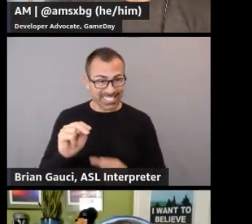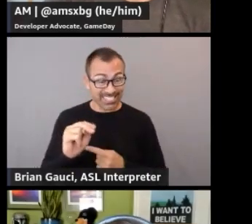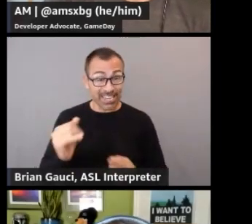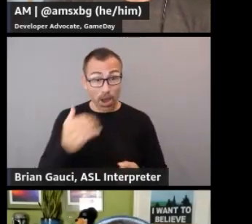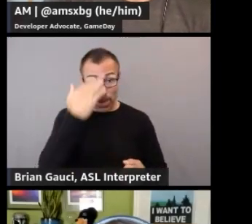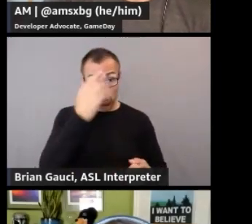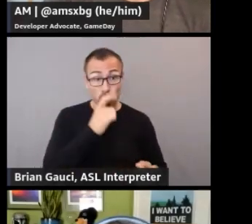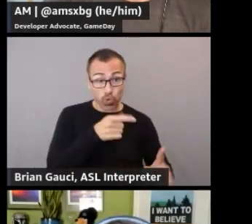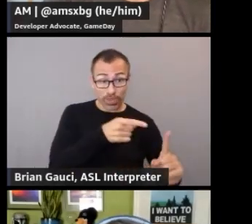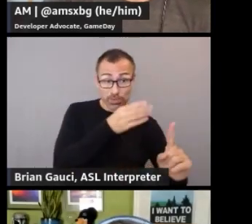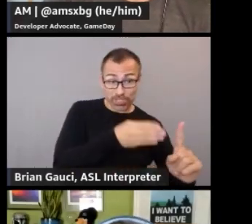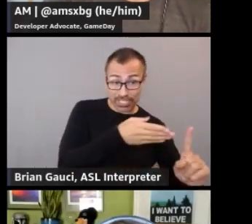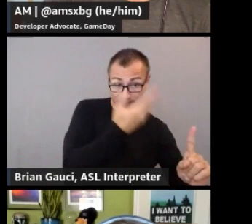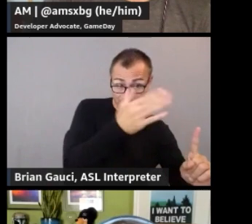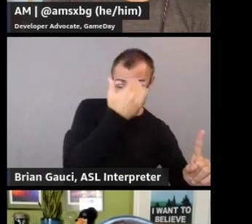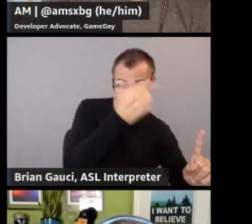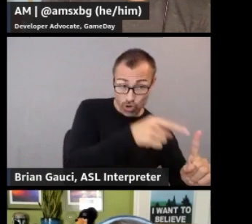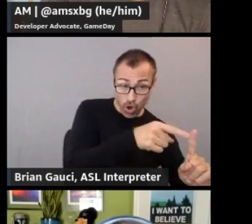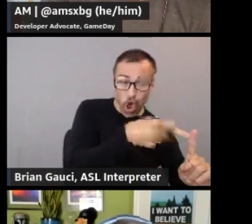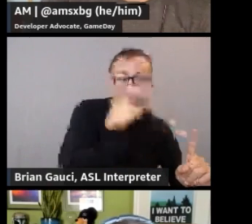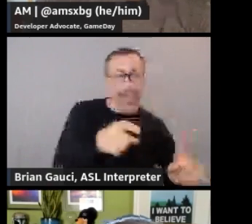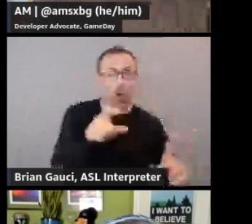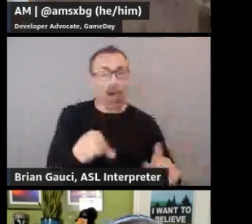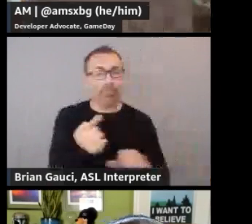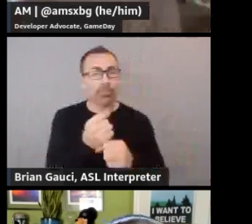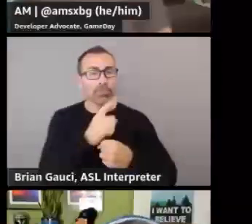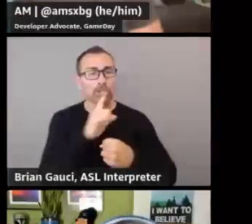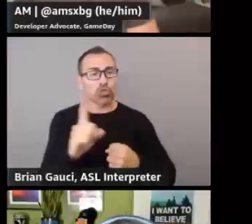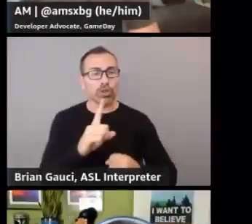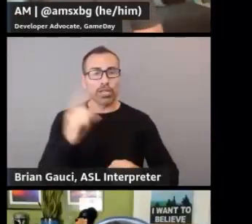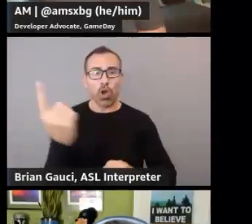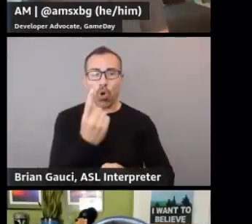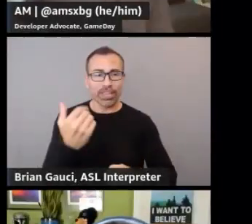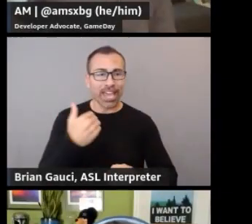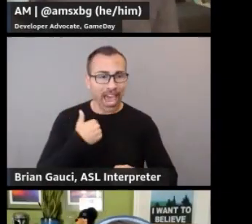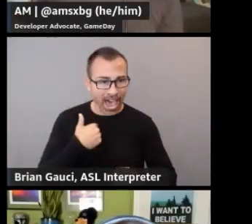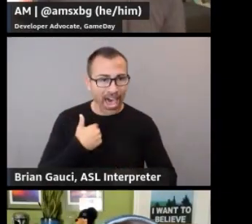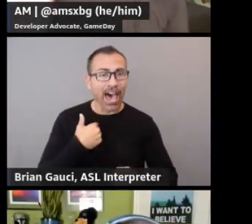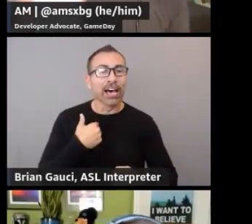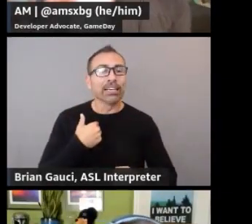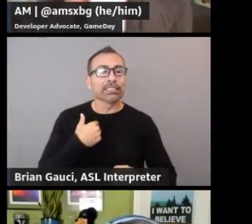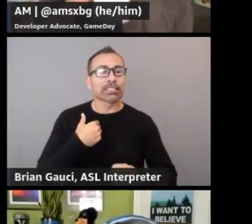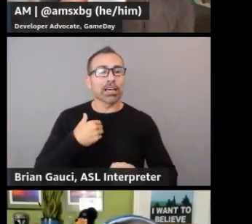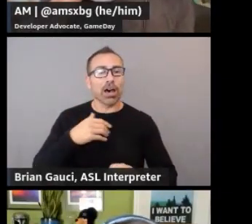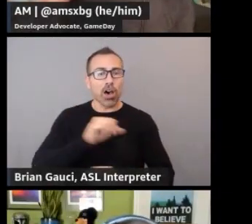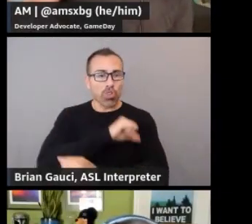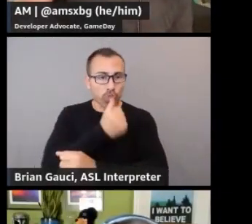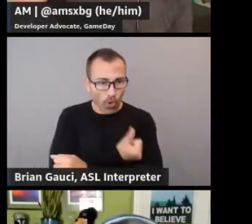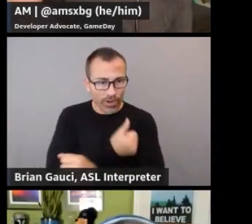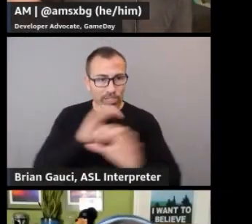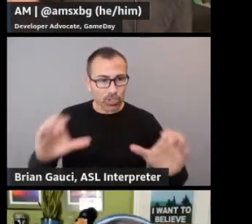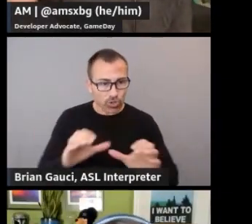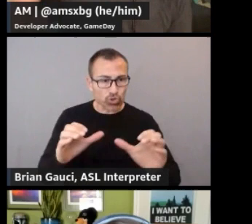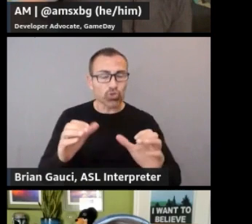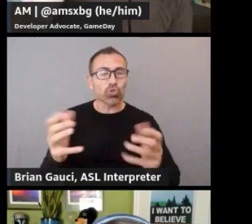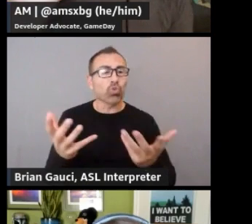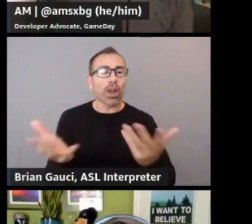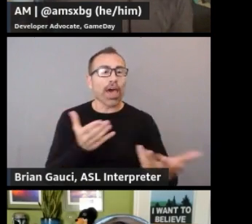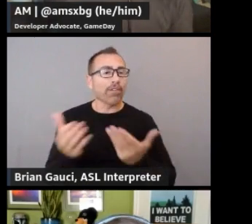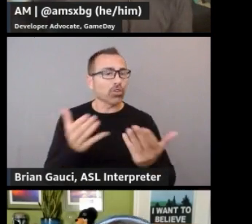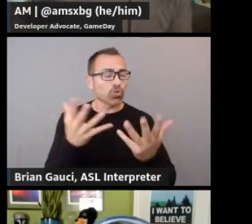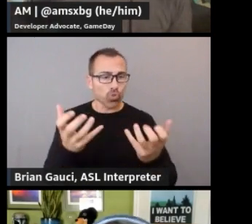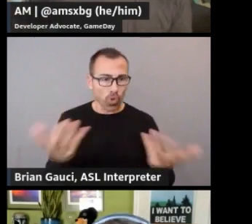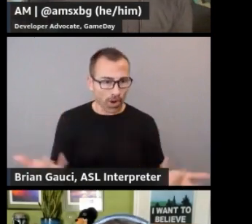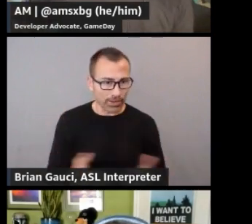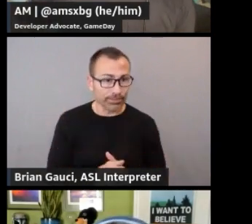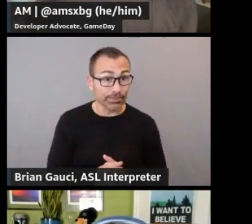And authentication is a super hard problem. We're used to passwords or whatever, but then came multi-factor authentication, then